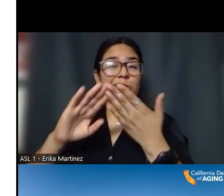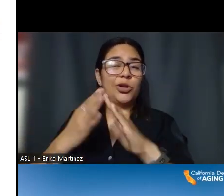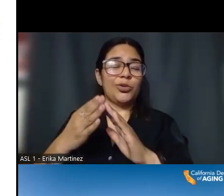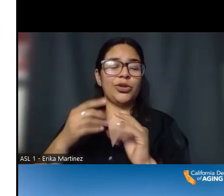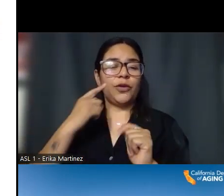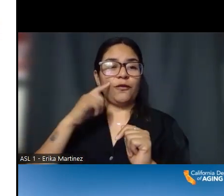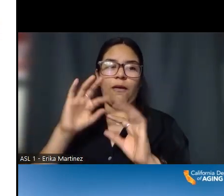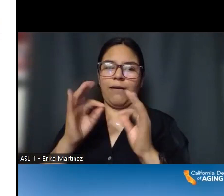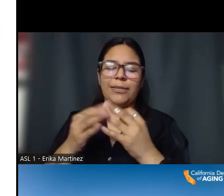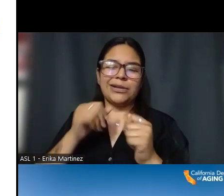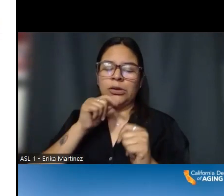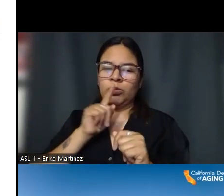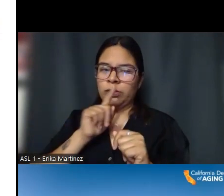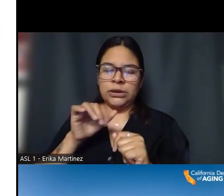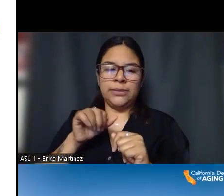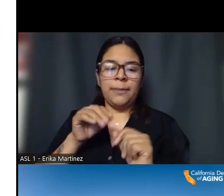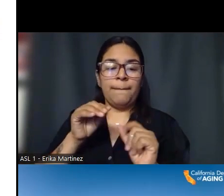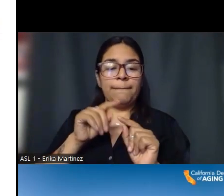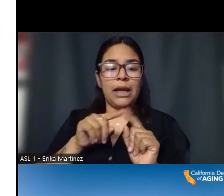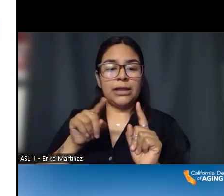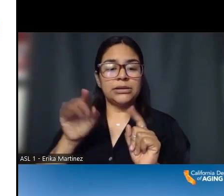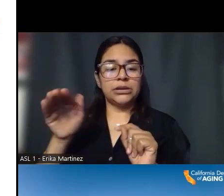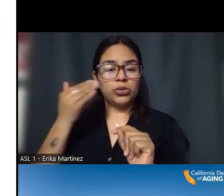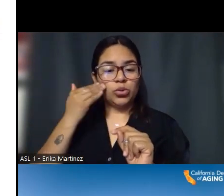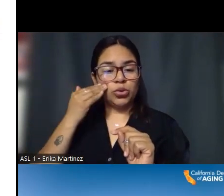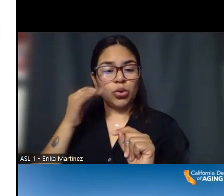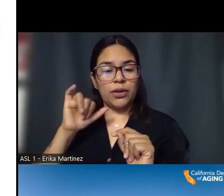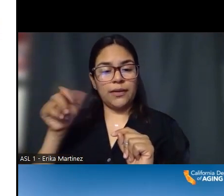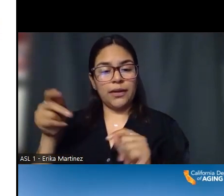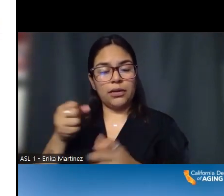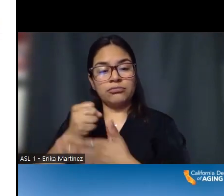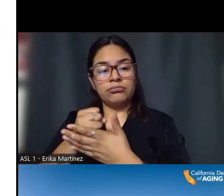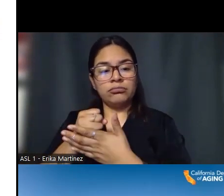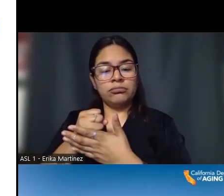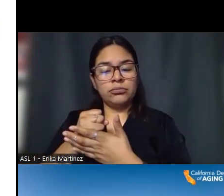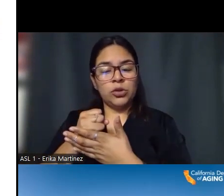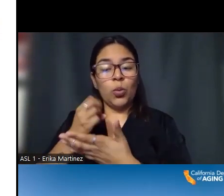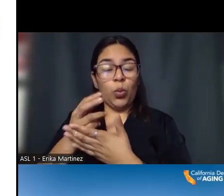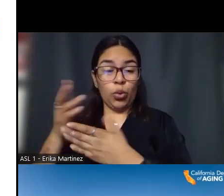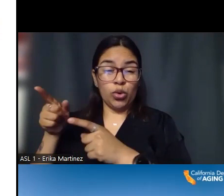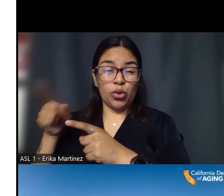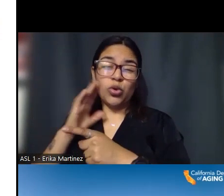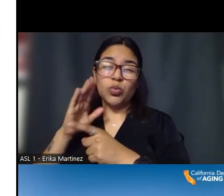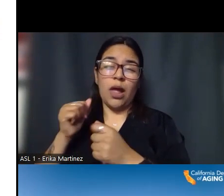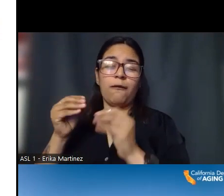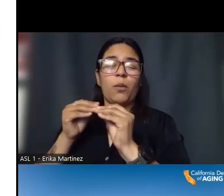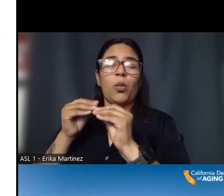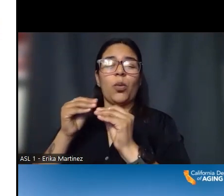social worker, as they're the experts in the fields in their geographic area. We have public patient representatives all over the state.